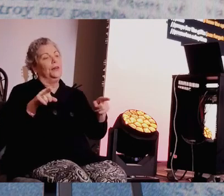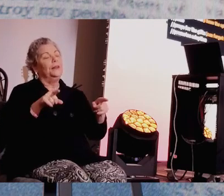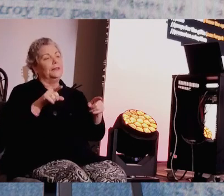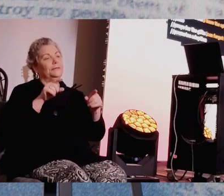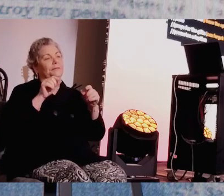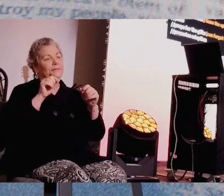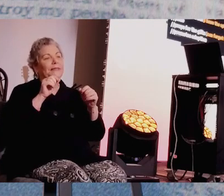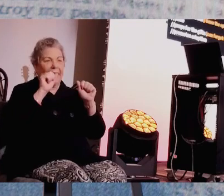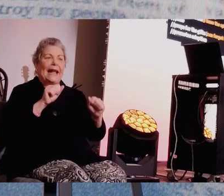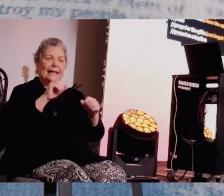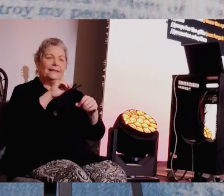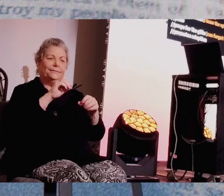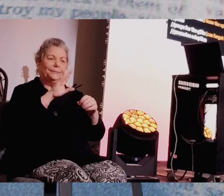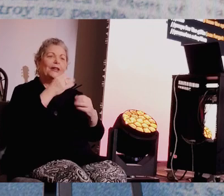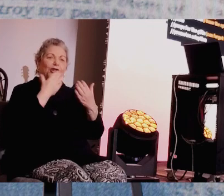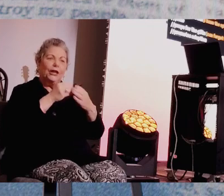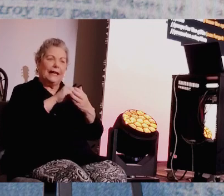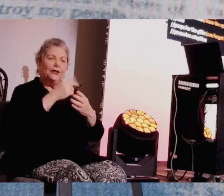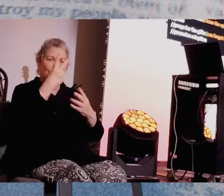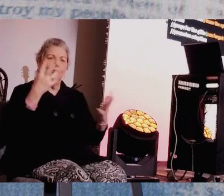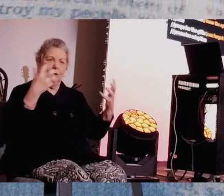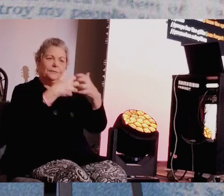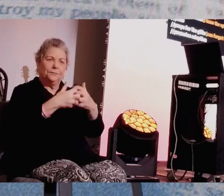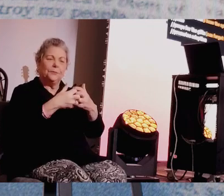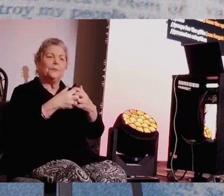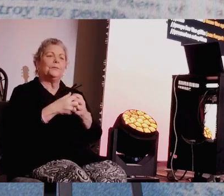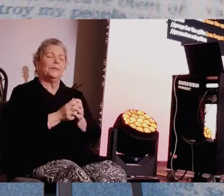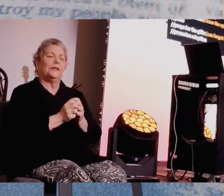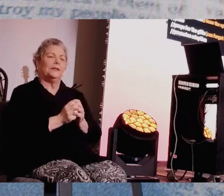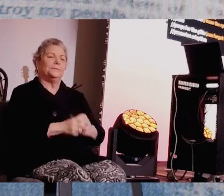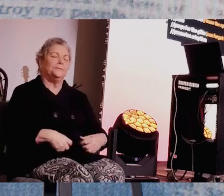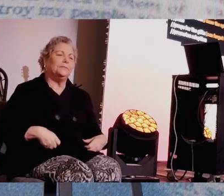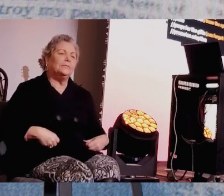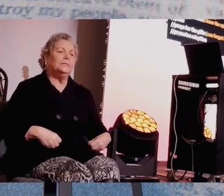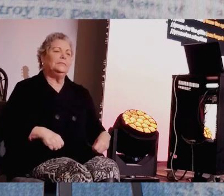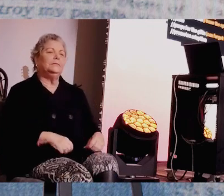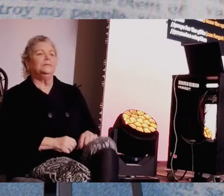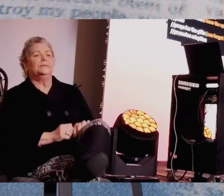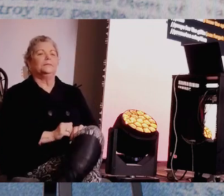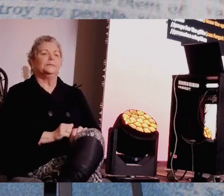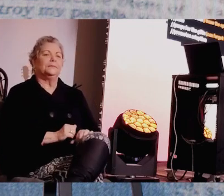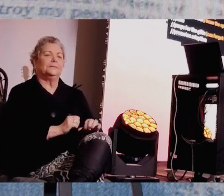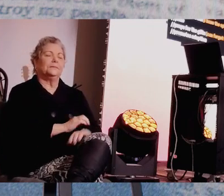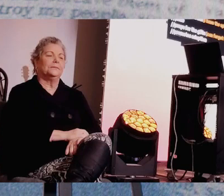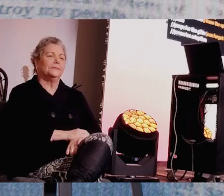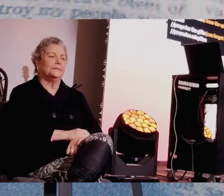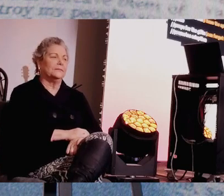certain areas. One prays for the gifts, the other one fears the gifts sometimes.